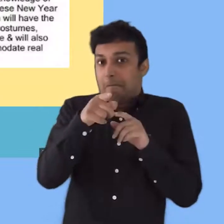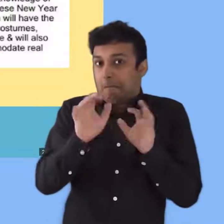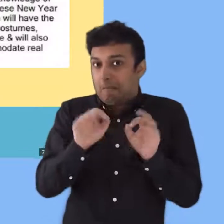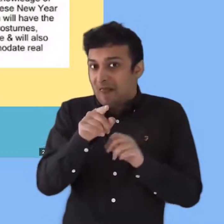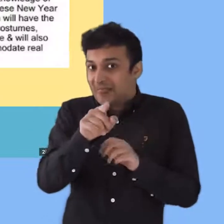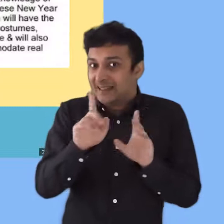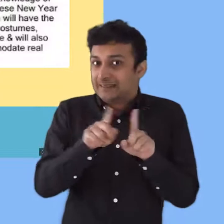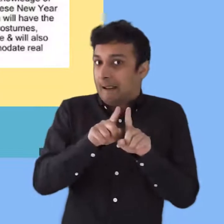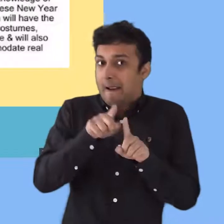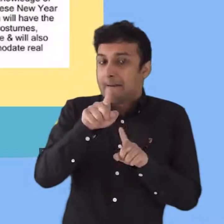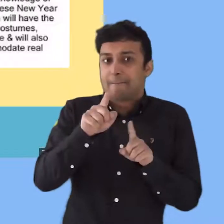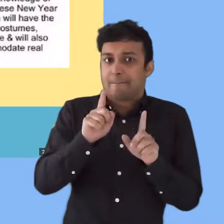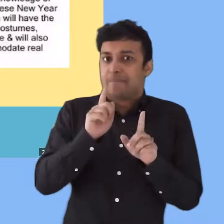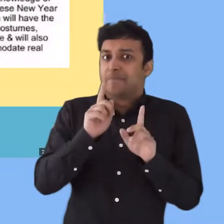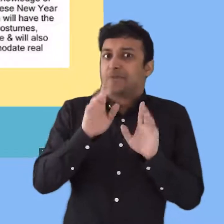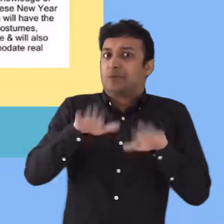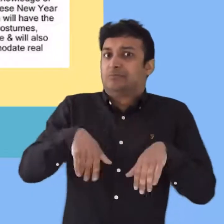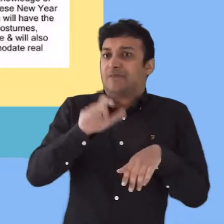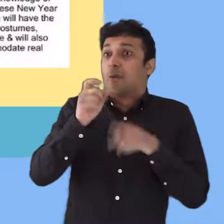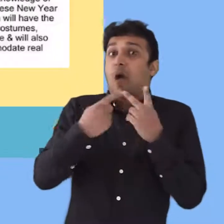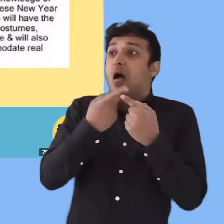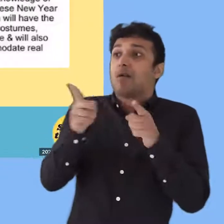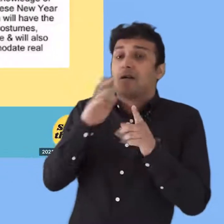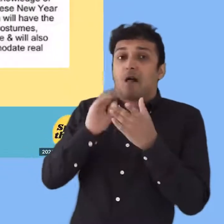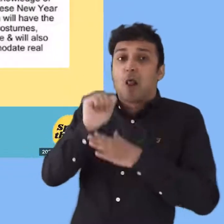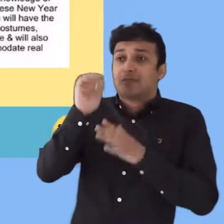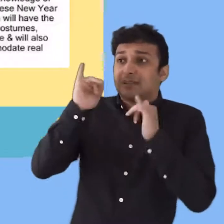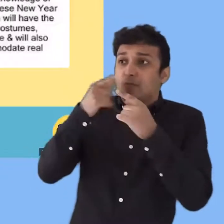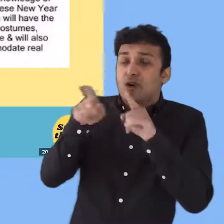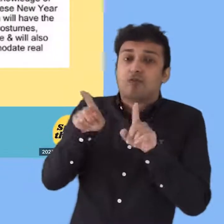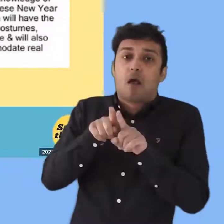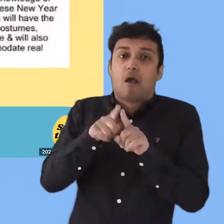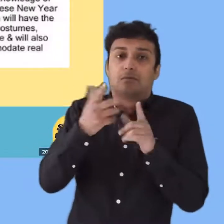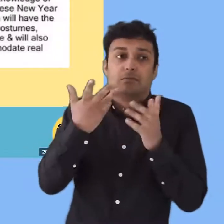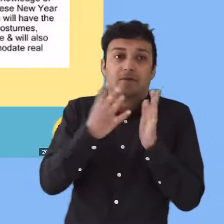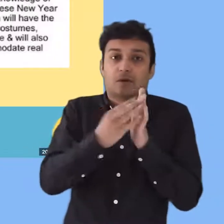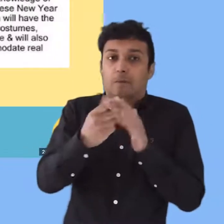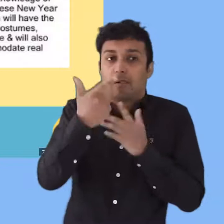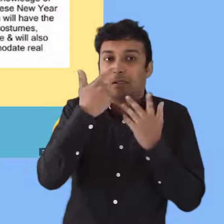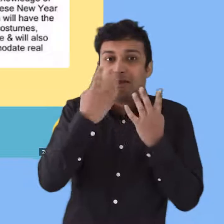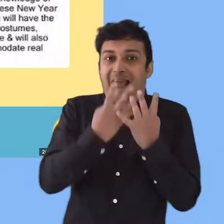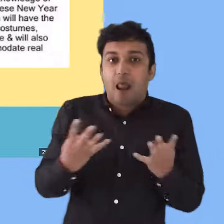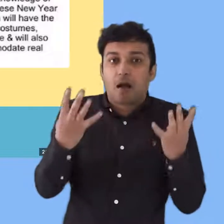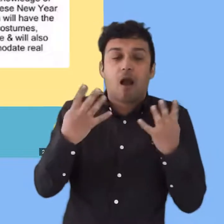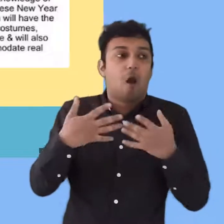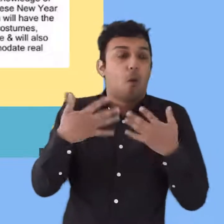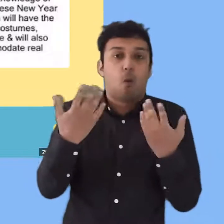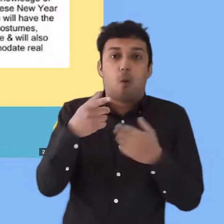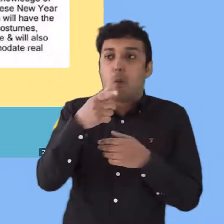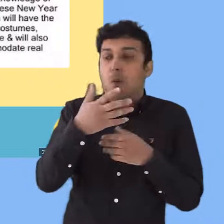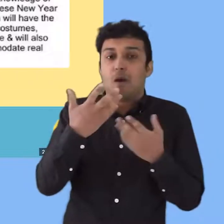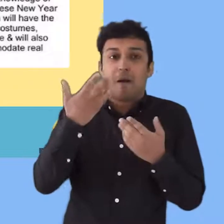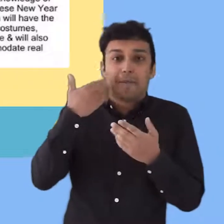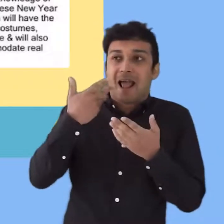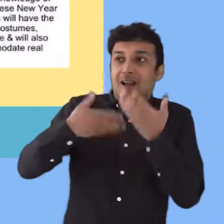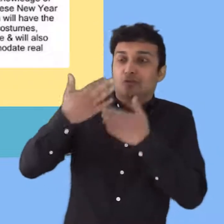for other cultural celebrations, like for Hanukkah, for example, or for Black